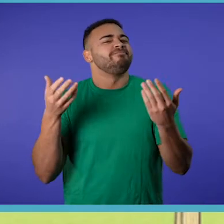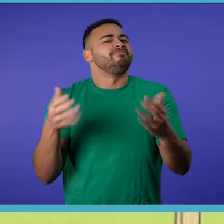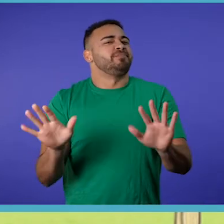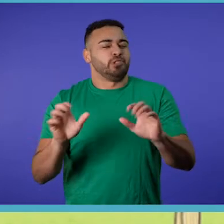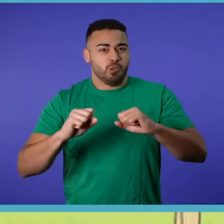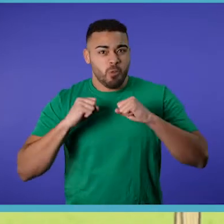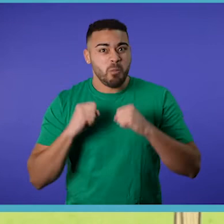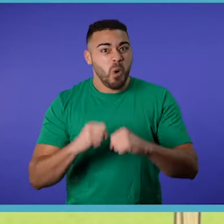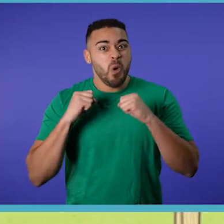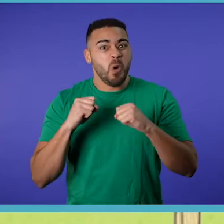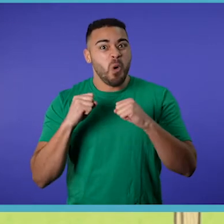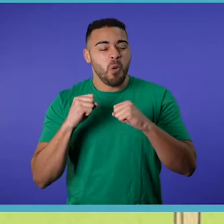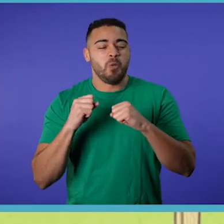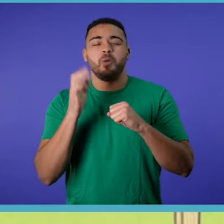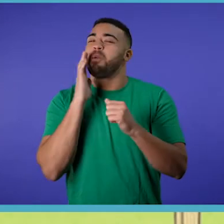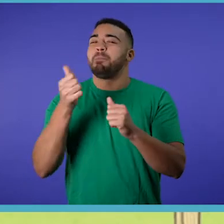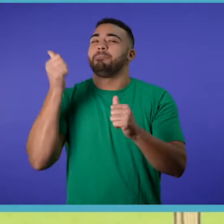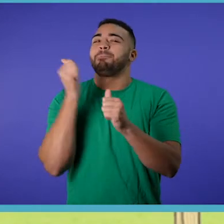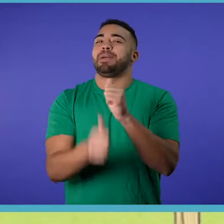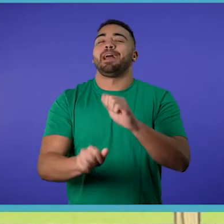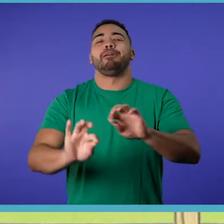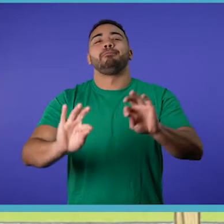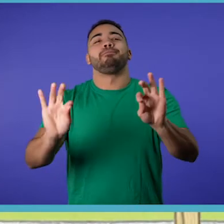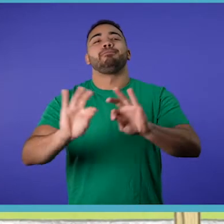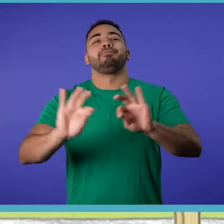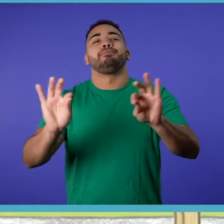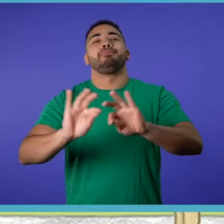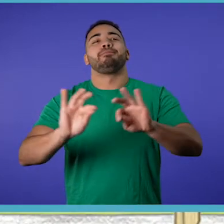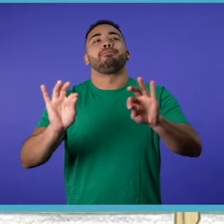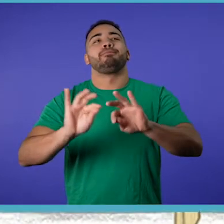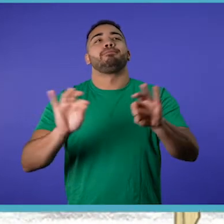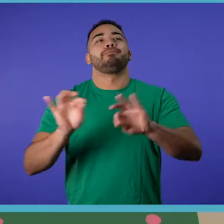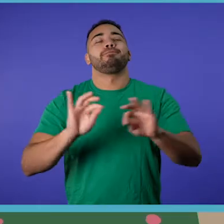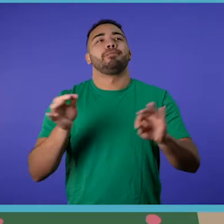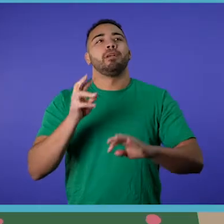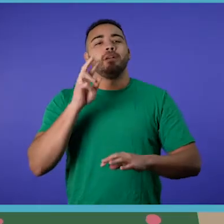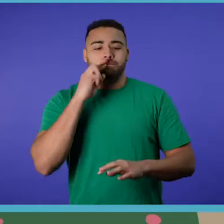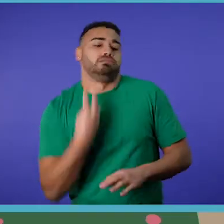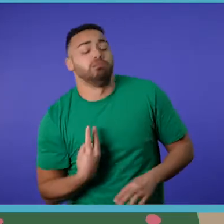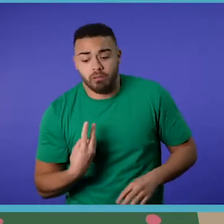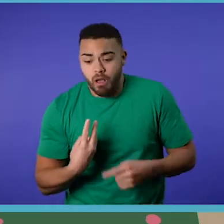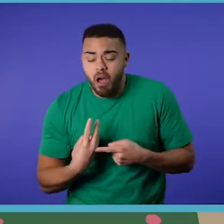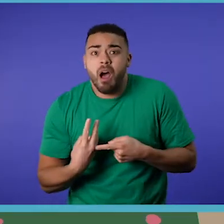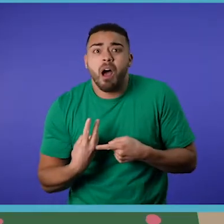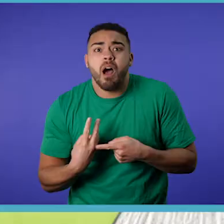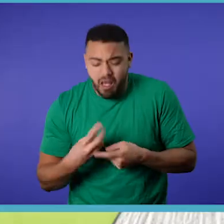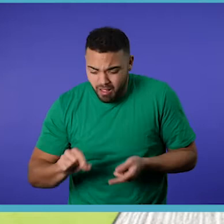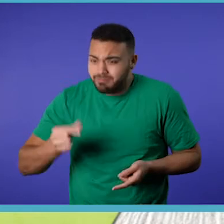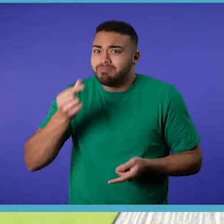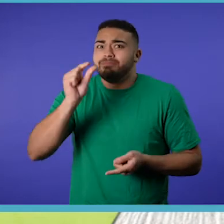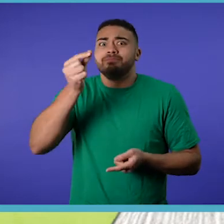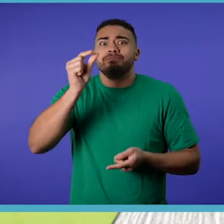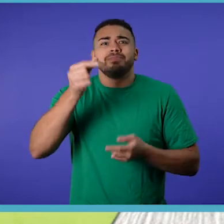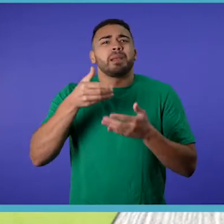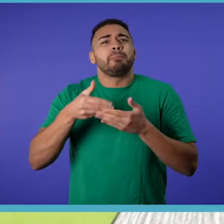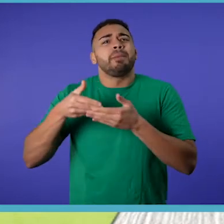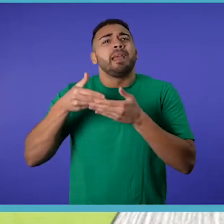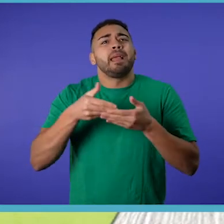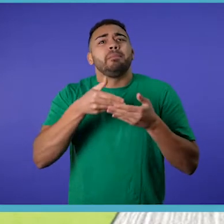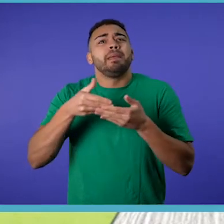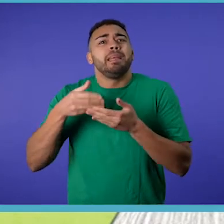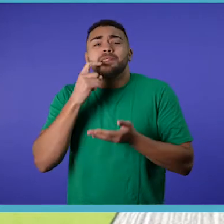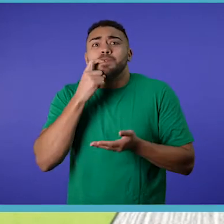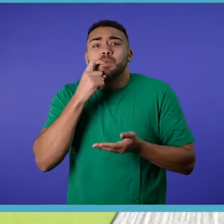pass the inspection, he had no doubt. Then, without any warning, a tooth popped out. A baby tooth